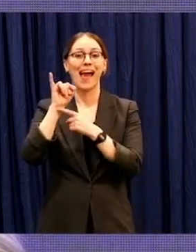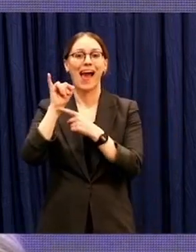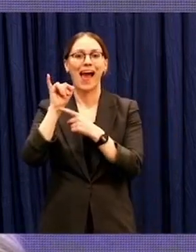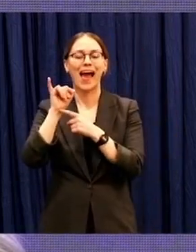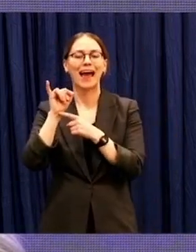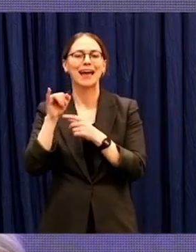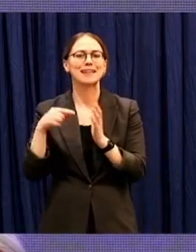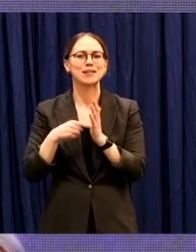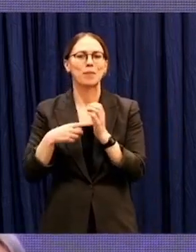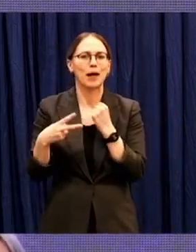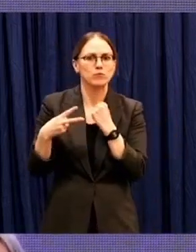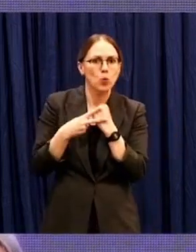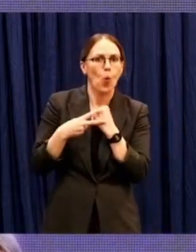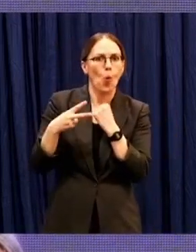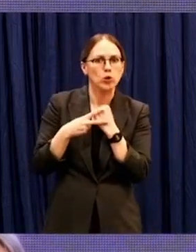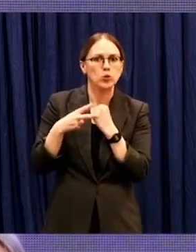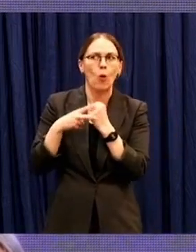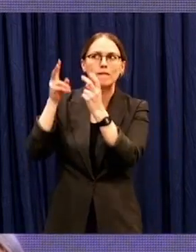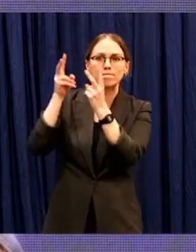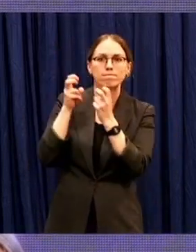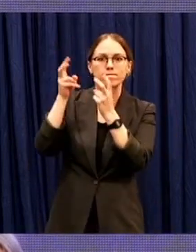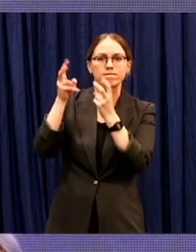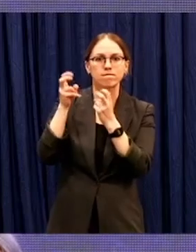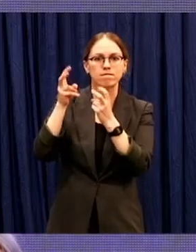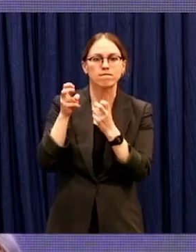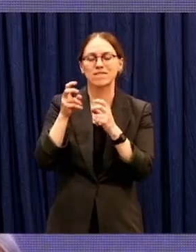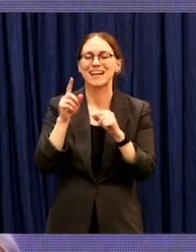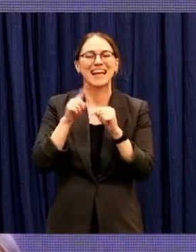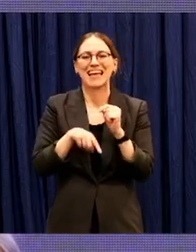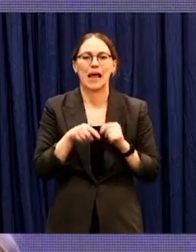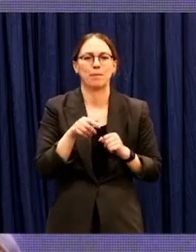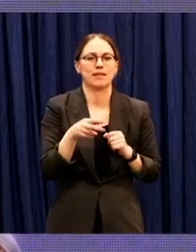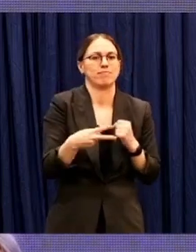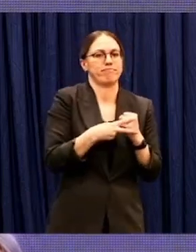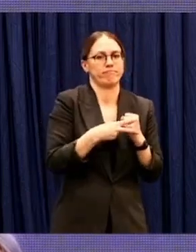not sending it up to the cloud to be kept in perpetuity forever.